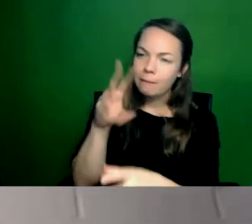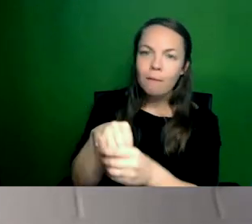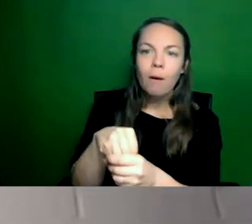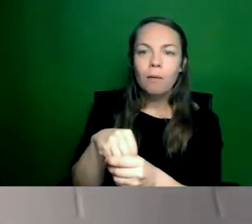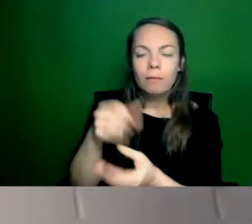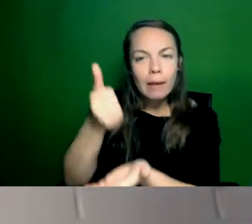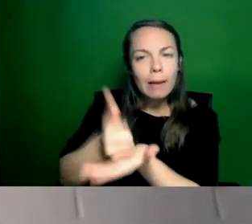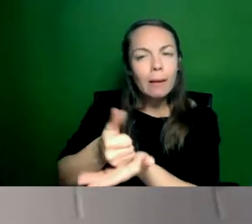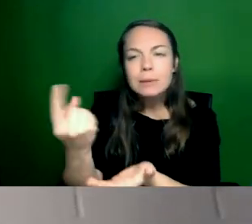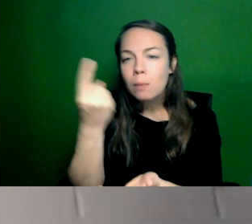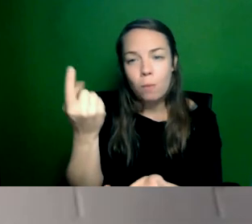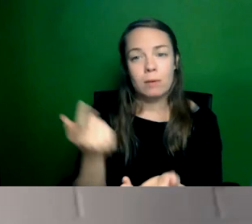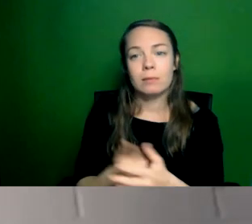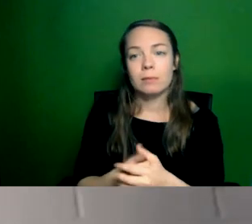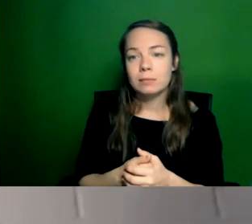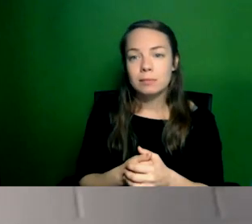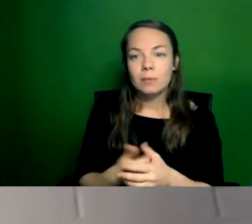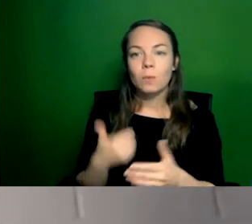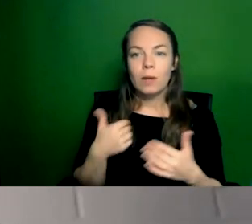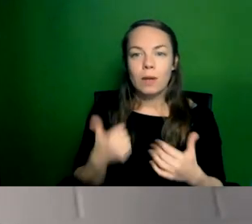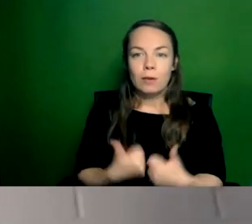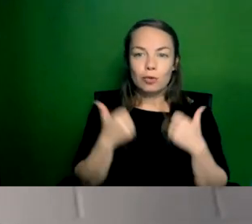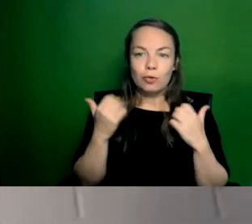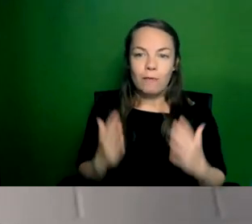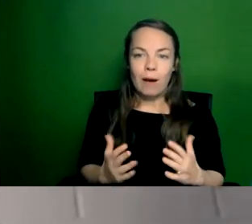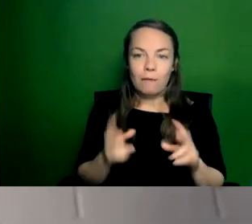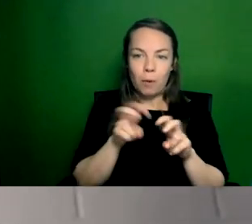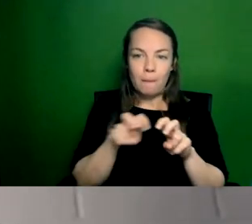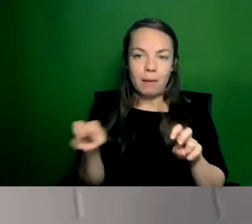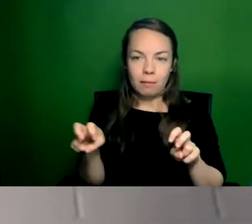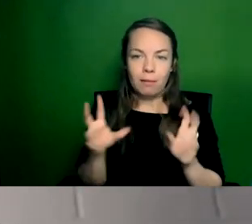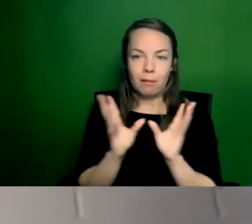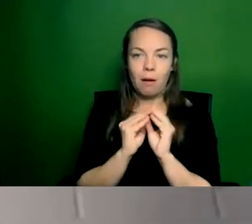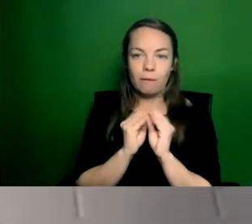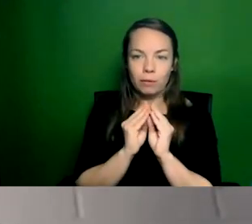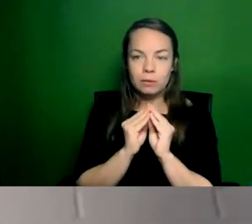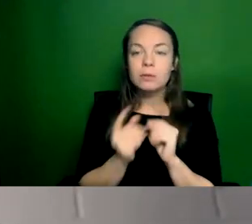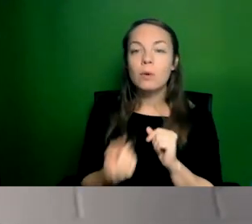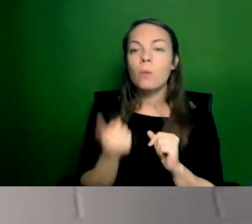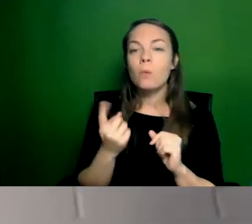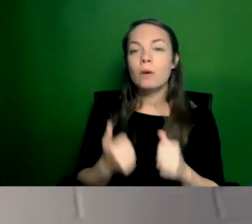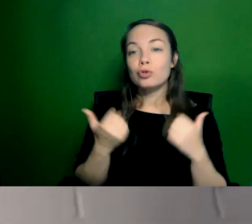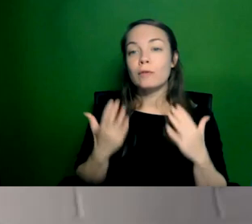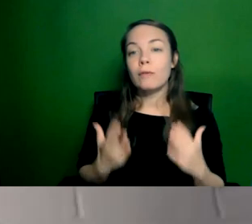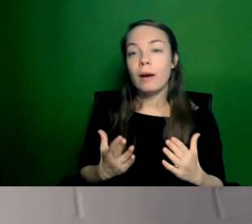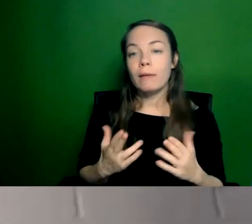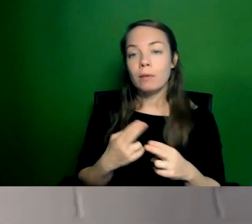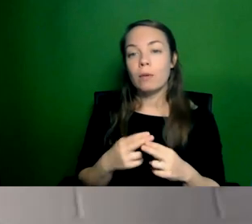And we had our survivor panel at our conference, and one of the survivors, Lex, they said,